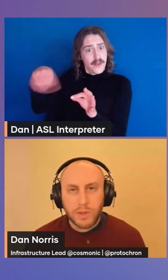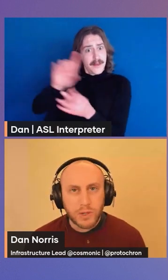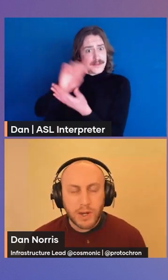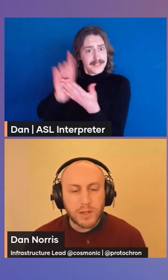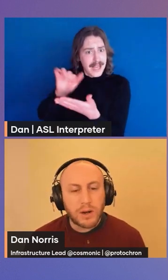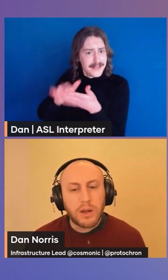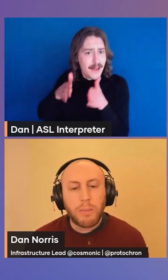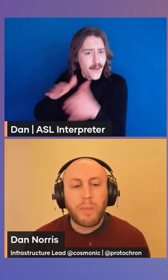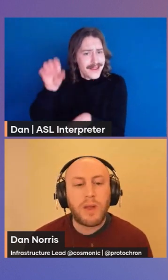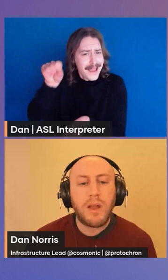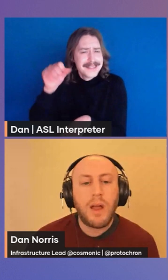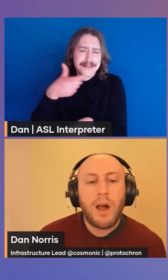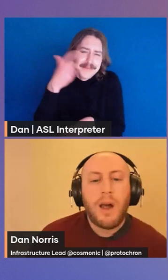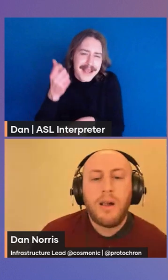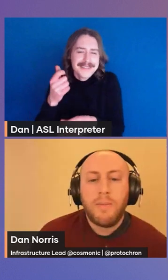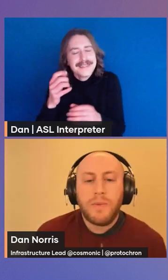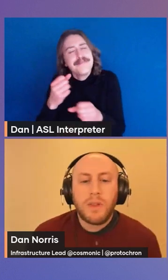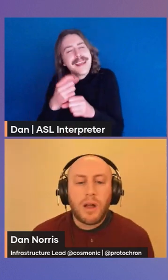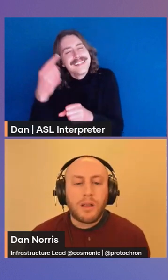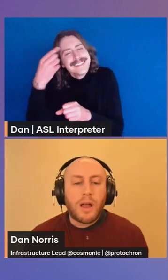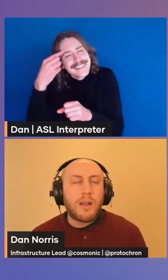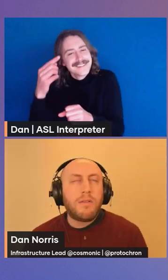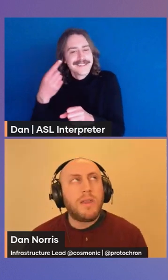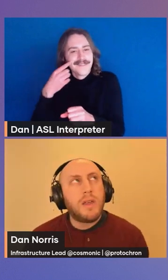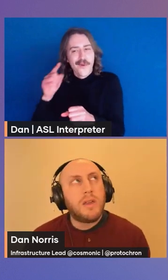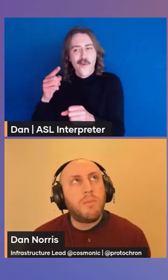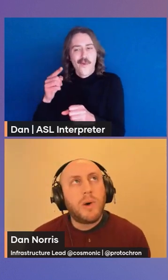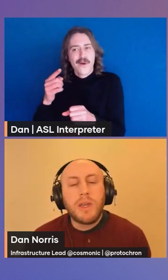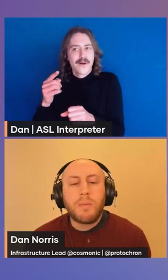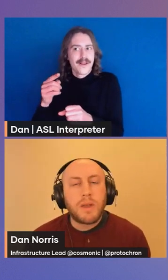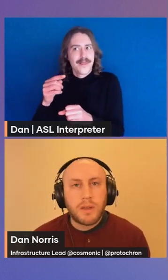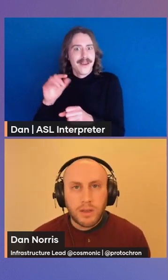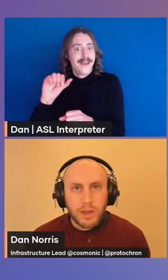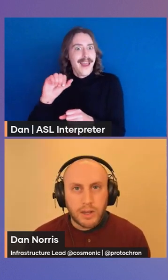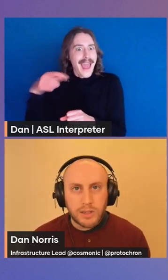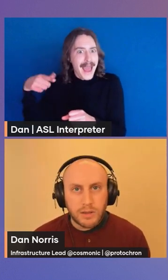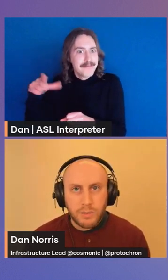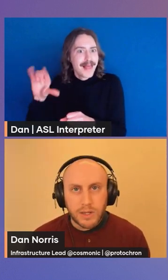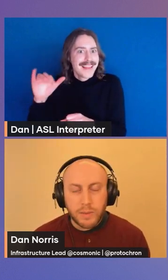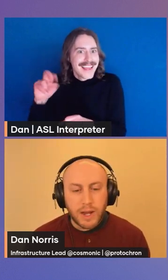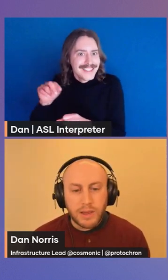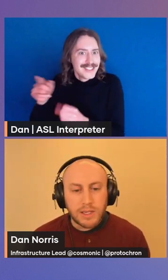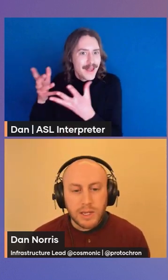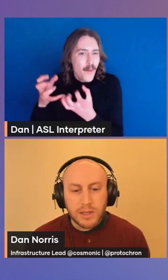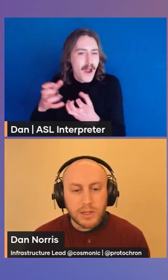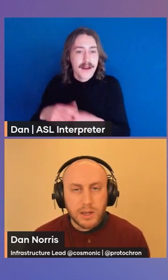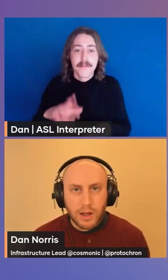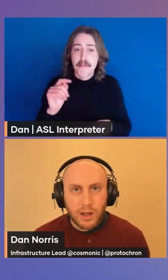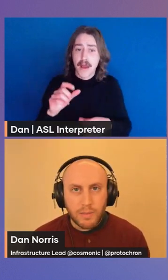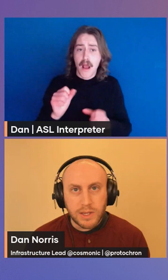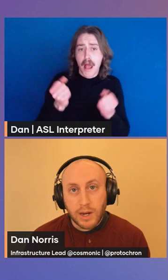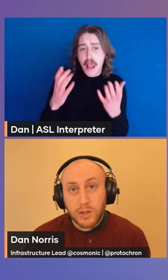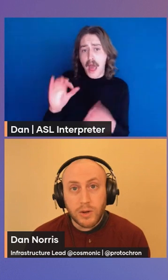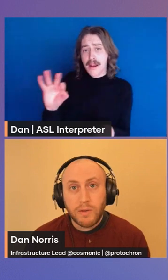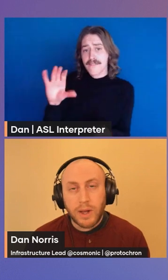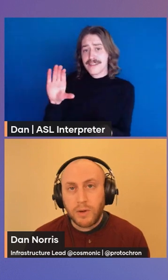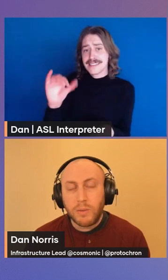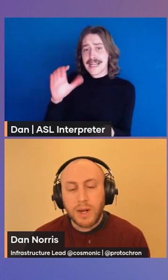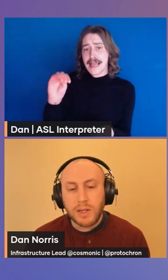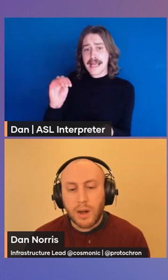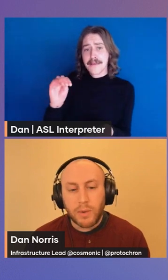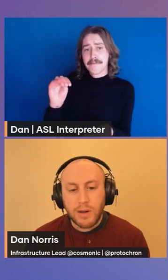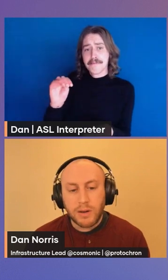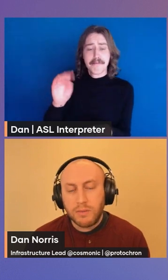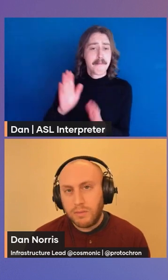what they're trying to target. But a lot of the bookkeeping that Cilium does behind the scenes is actually driven by a